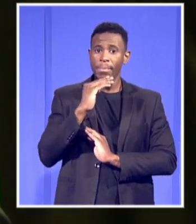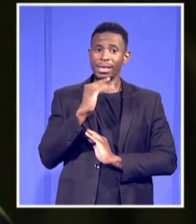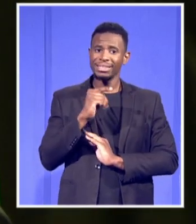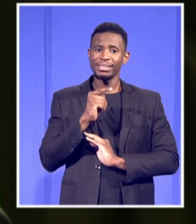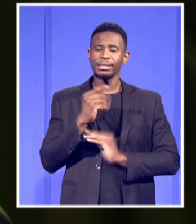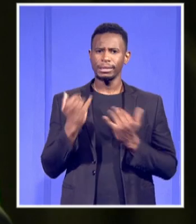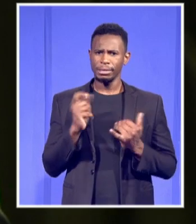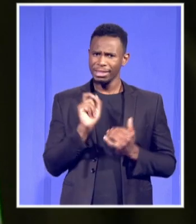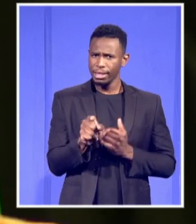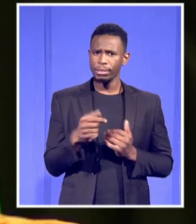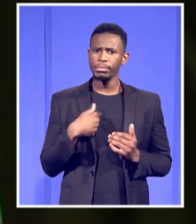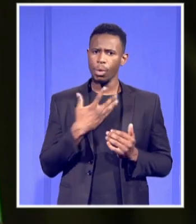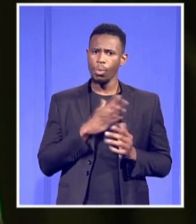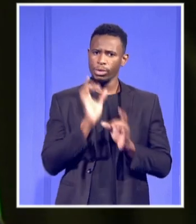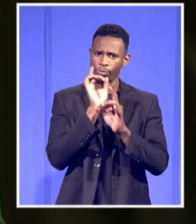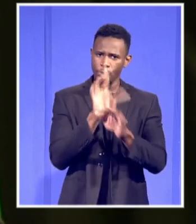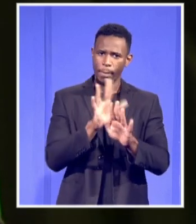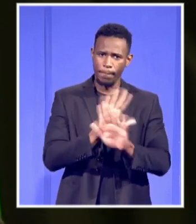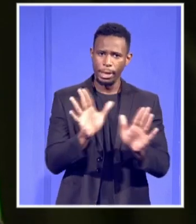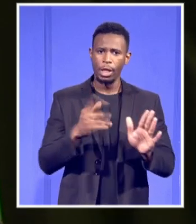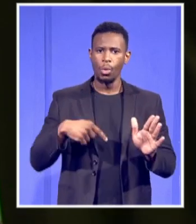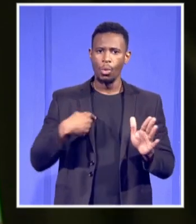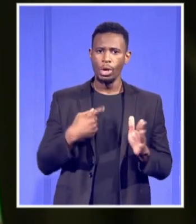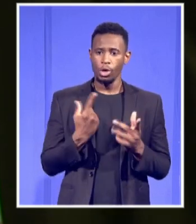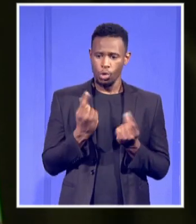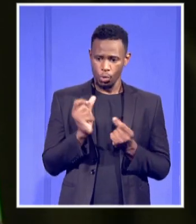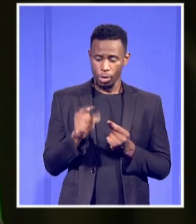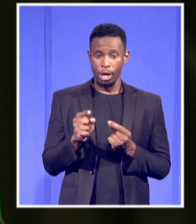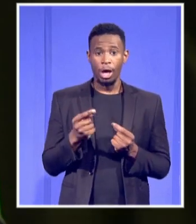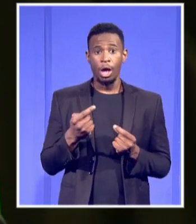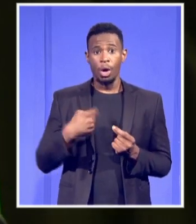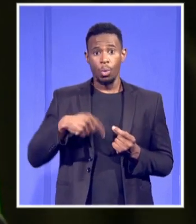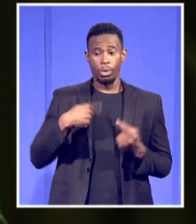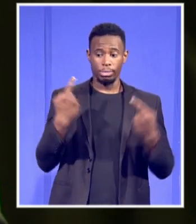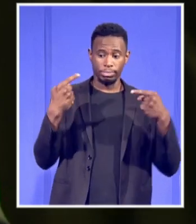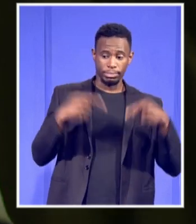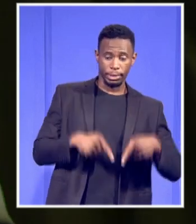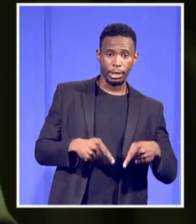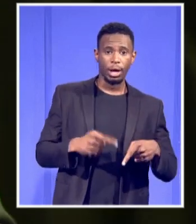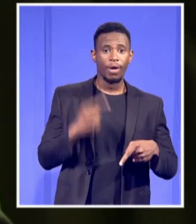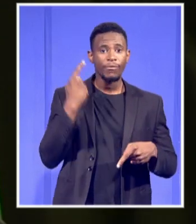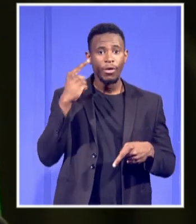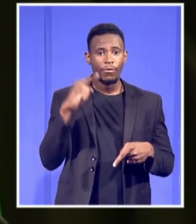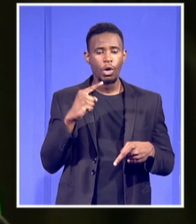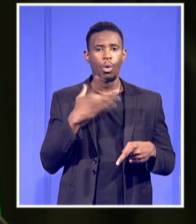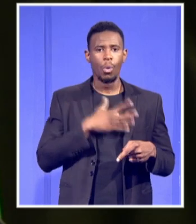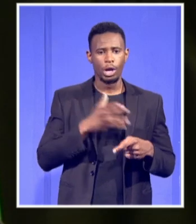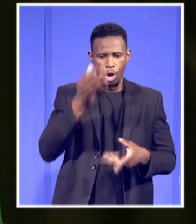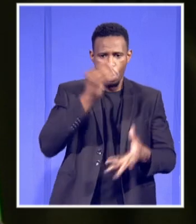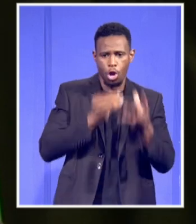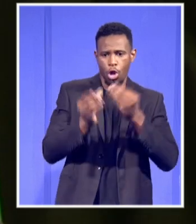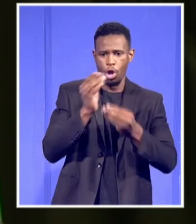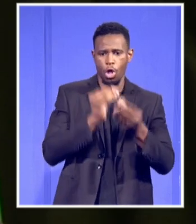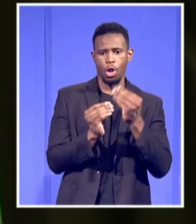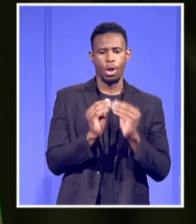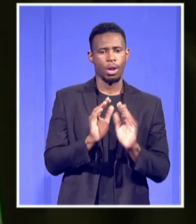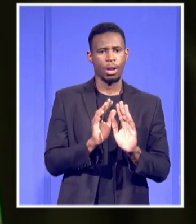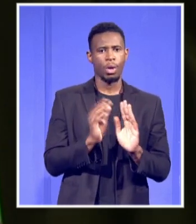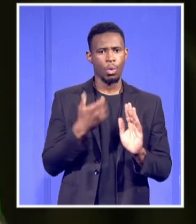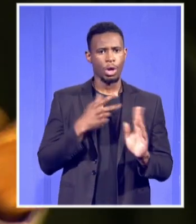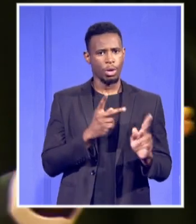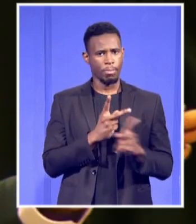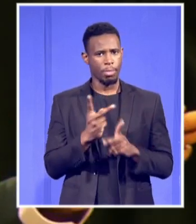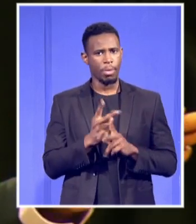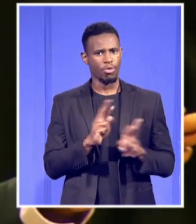and we believe we've come here to learn. We are prepared to learn more. When